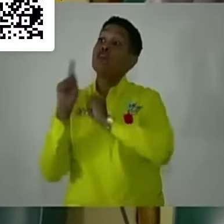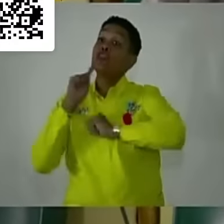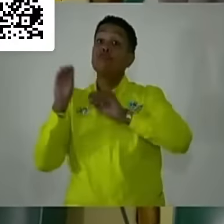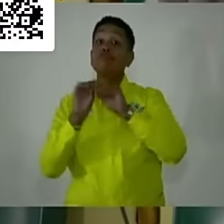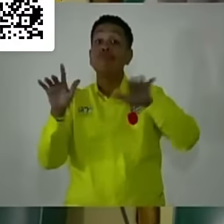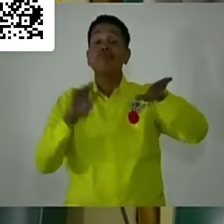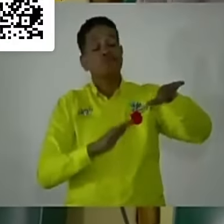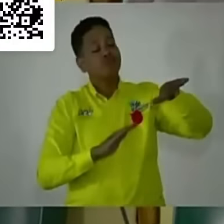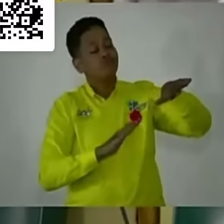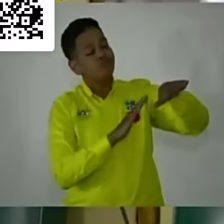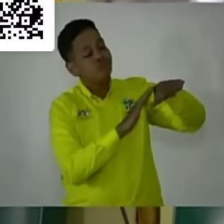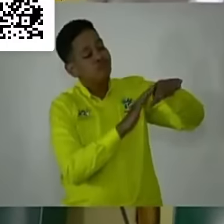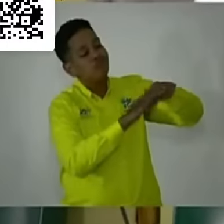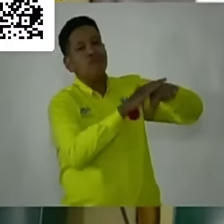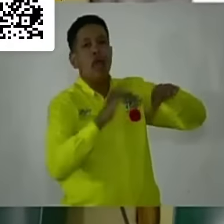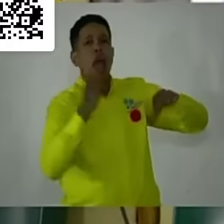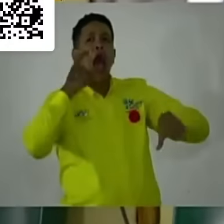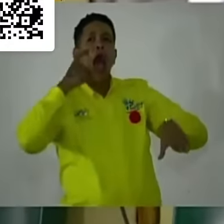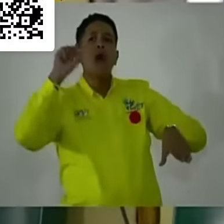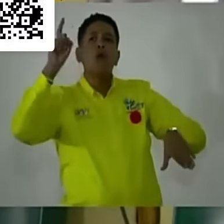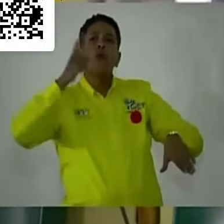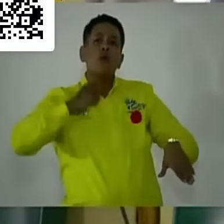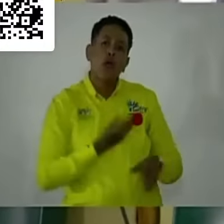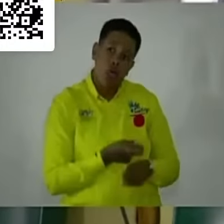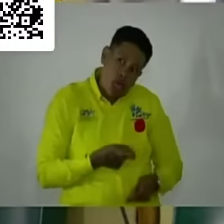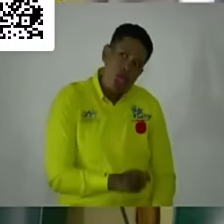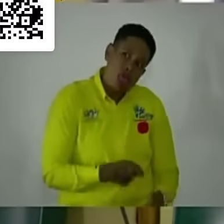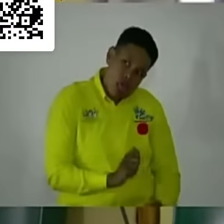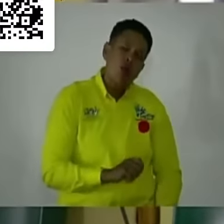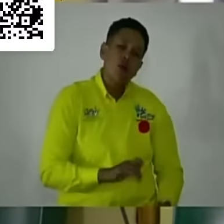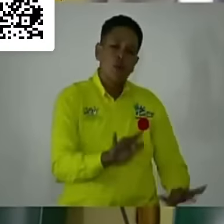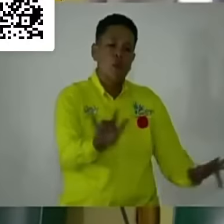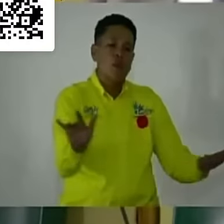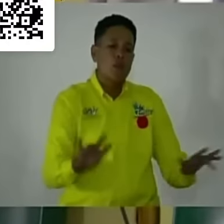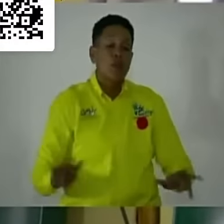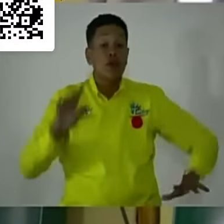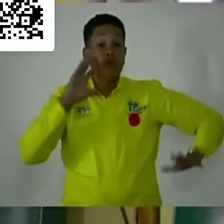across all bauxite parishes at a total cost of